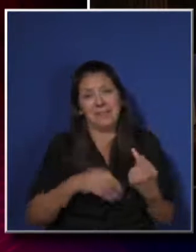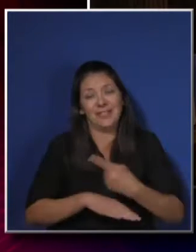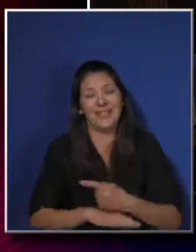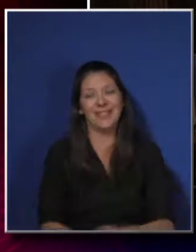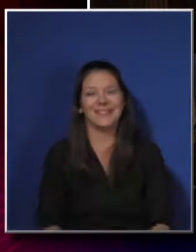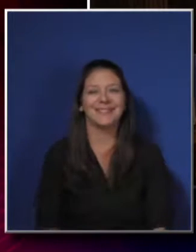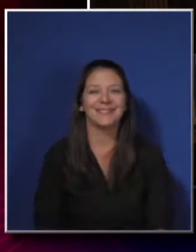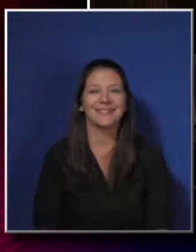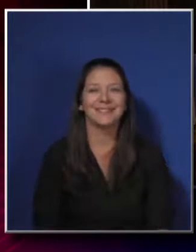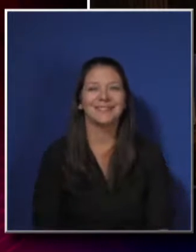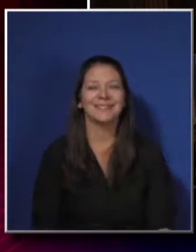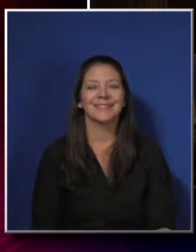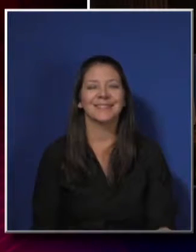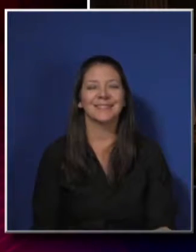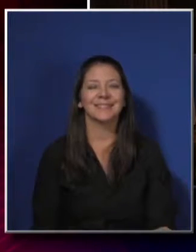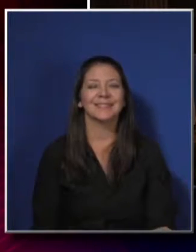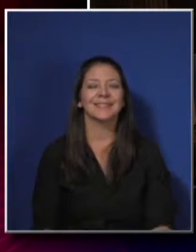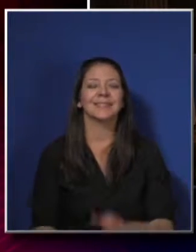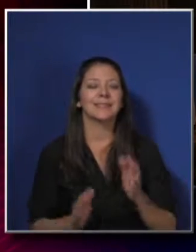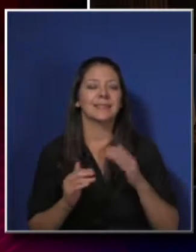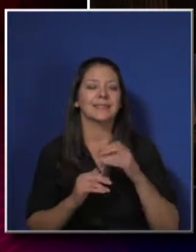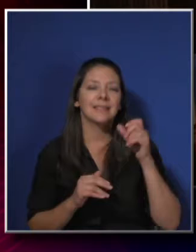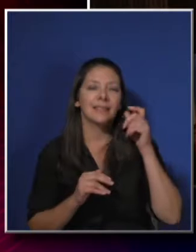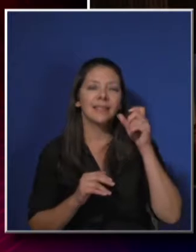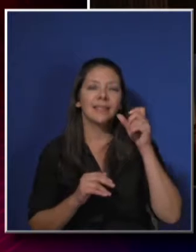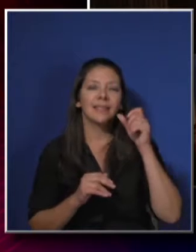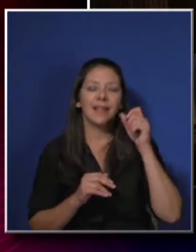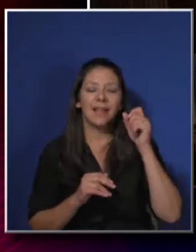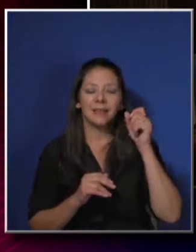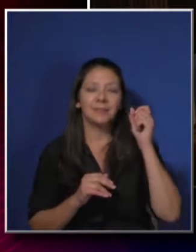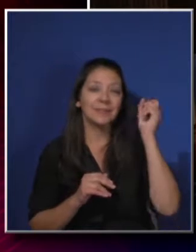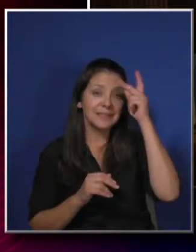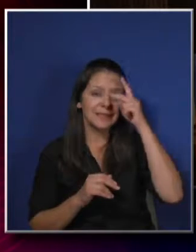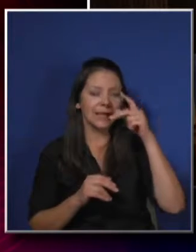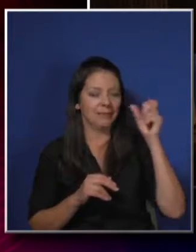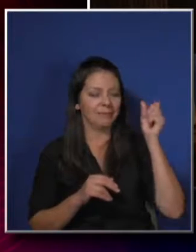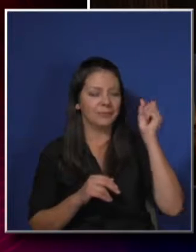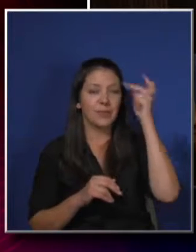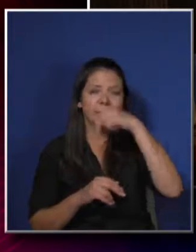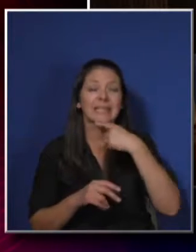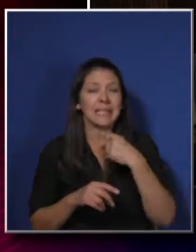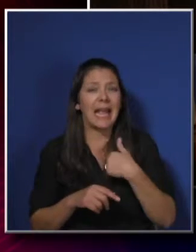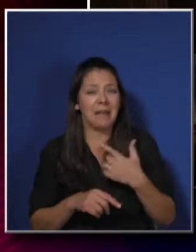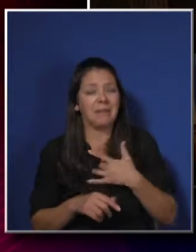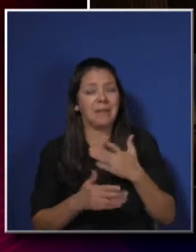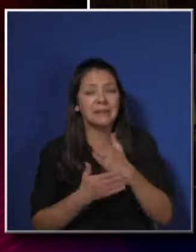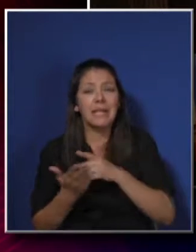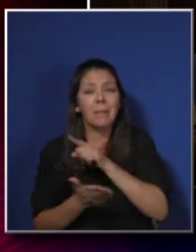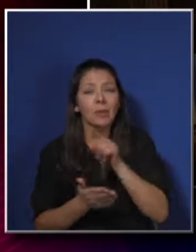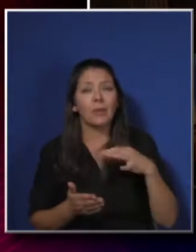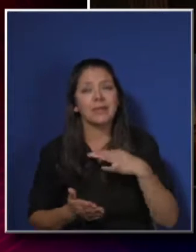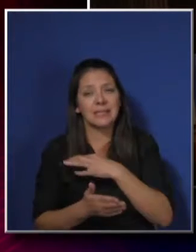Yep, but I would assume that some of the staff that you have reporting out to us do.